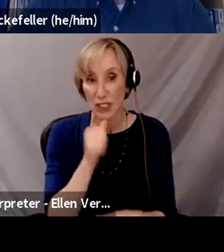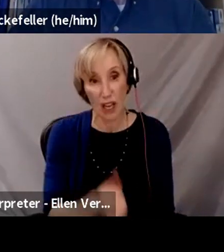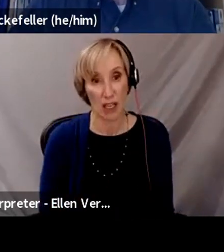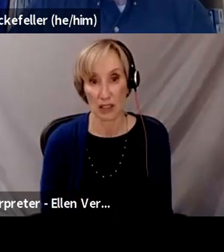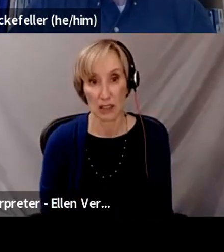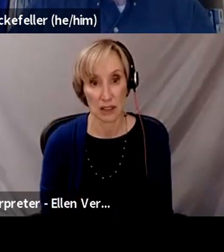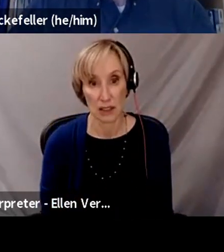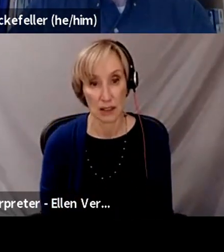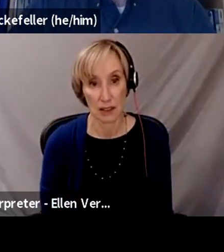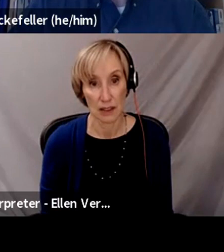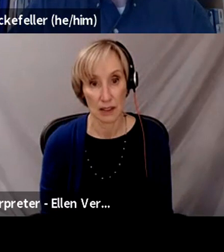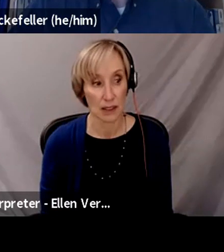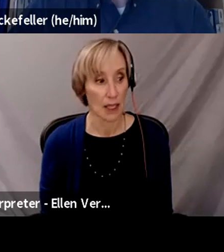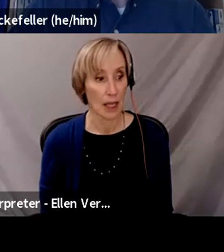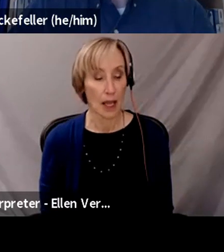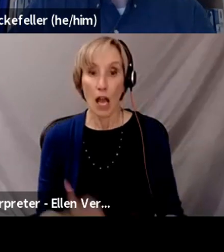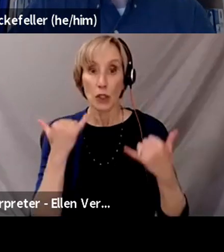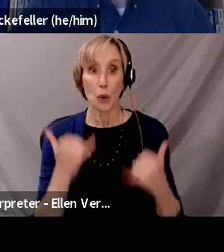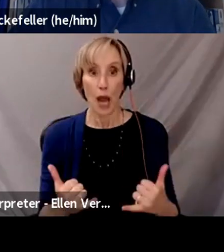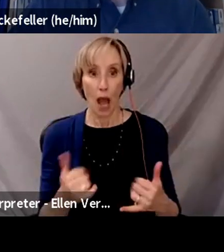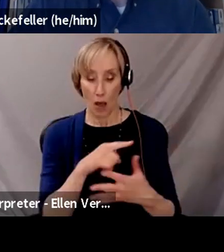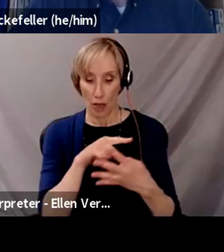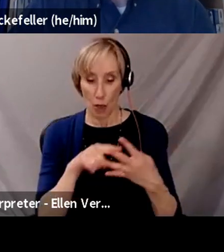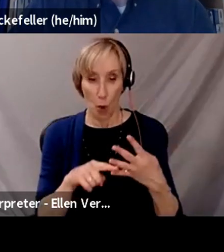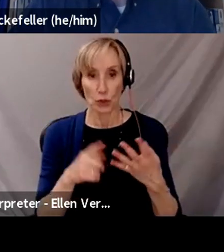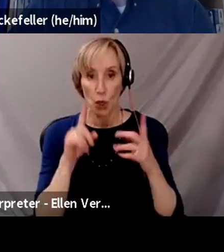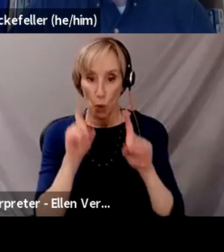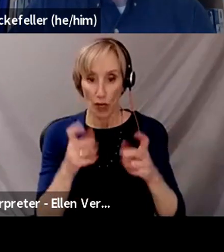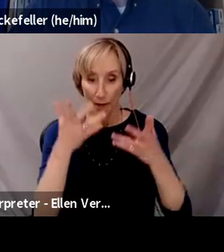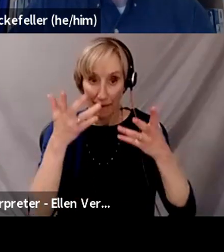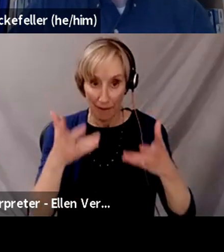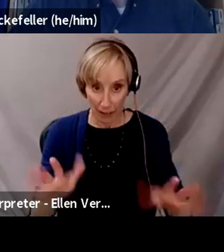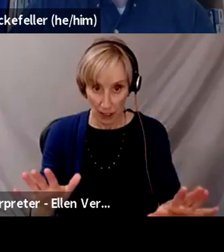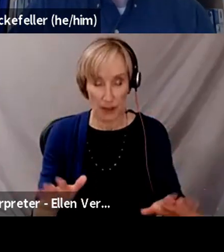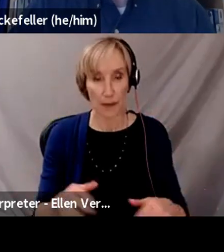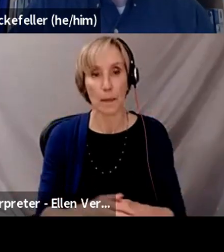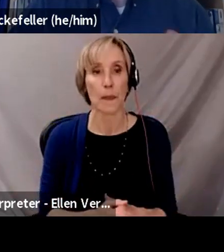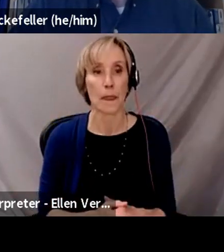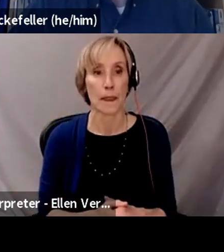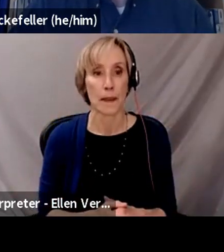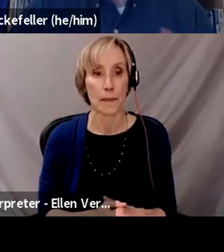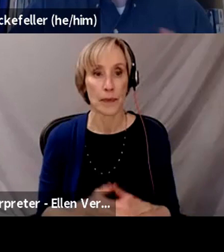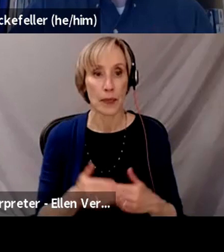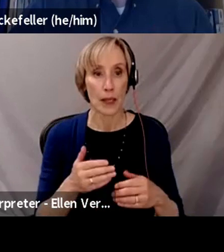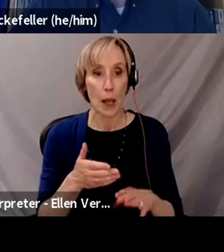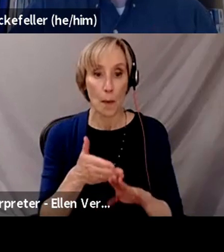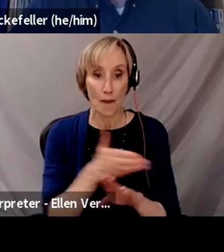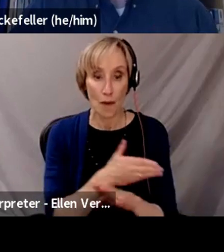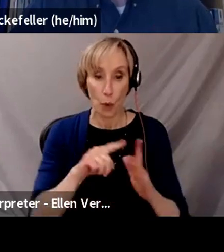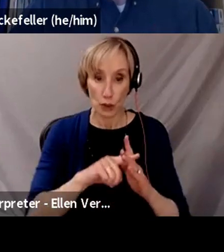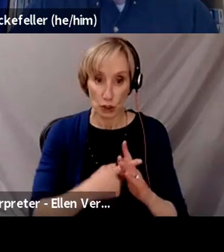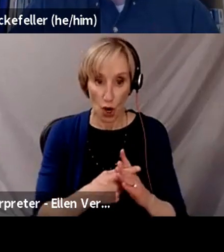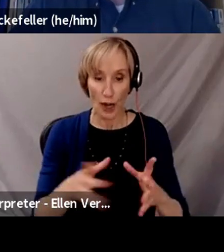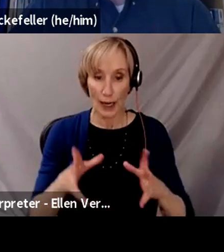So we are done with our planned questions. I did want to give an opportunity before we move into questions from the